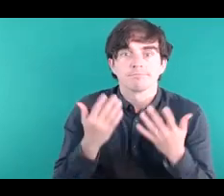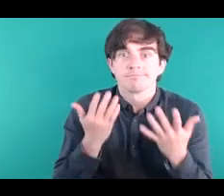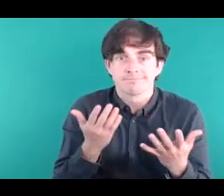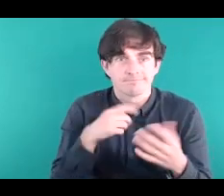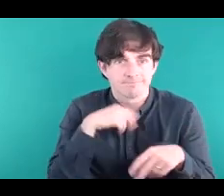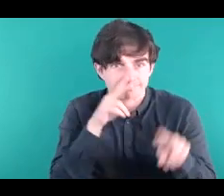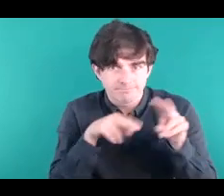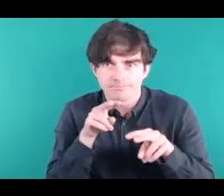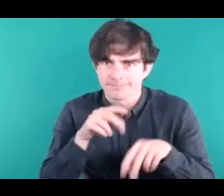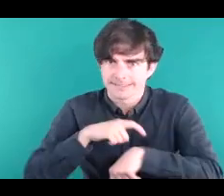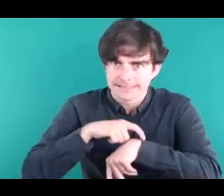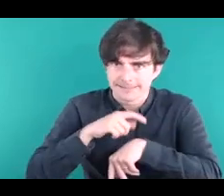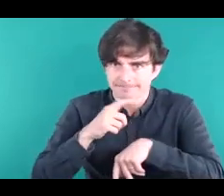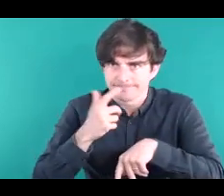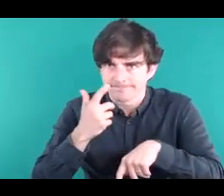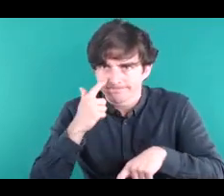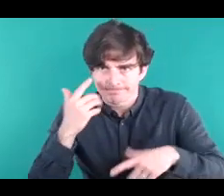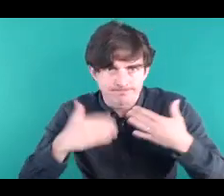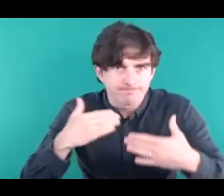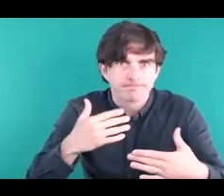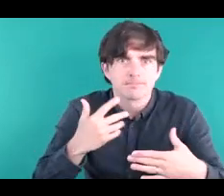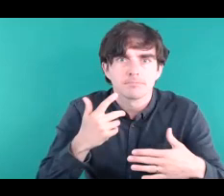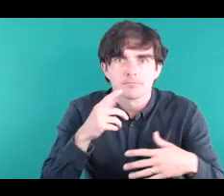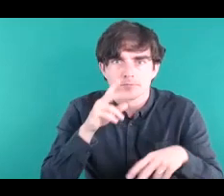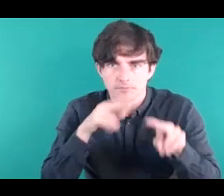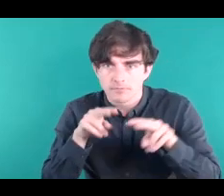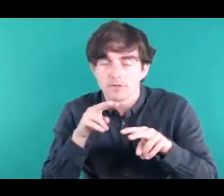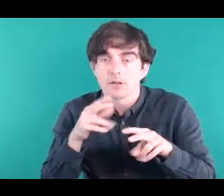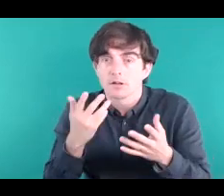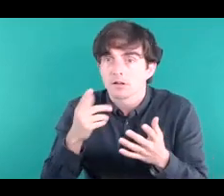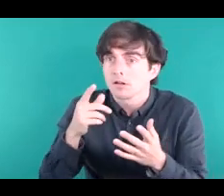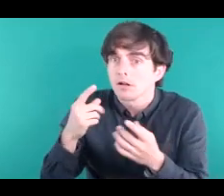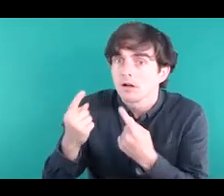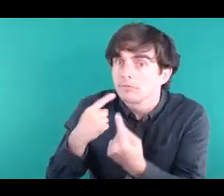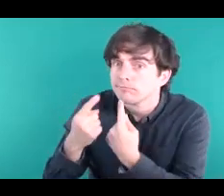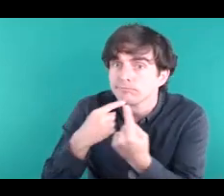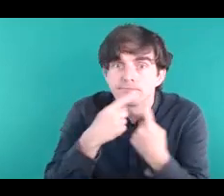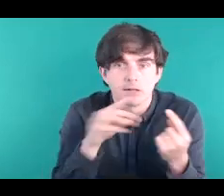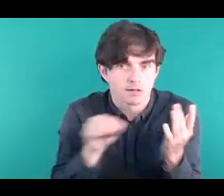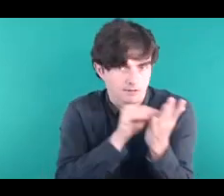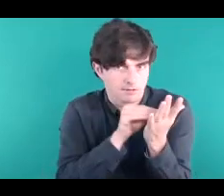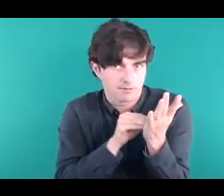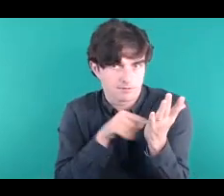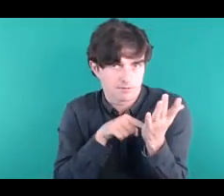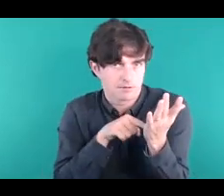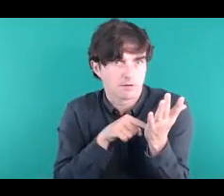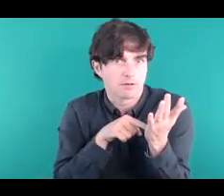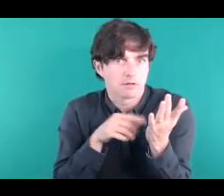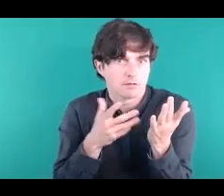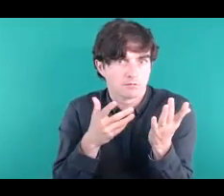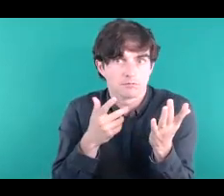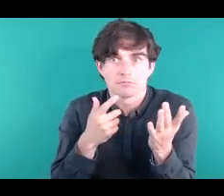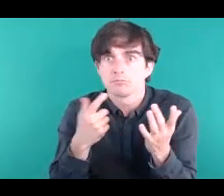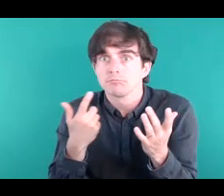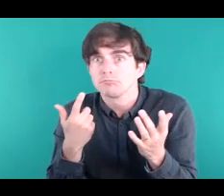partly because it would have happened in many countries anyway, but partly pushed by the COVID-19 response.